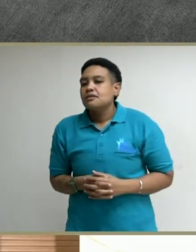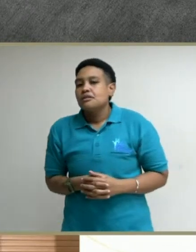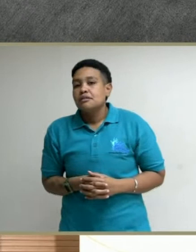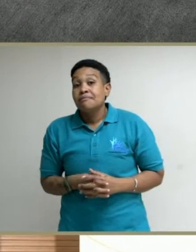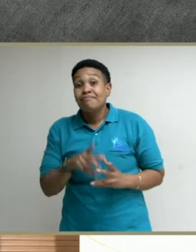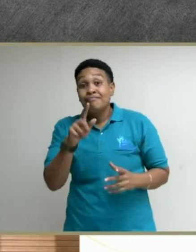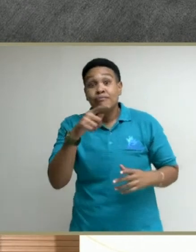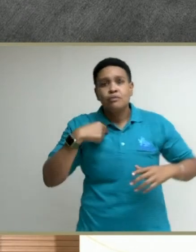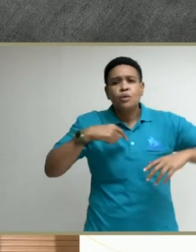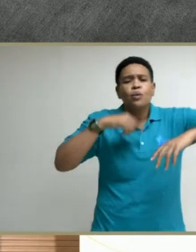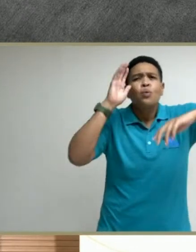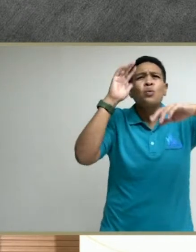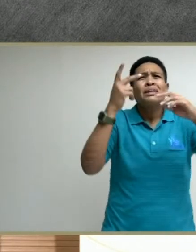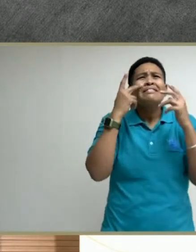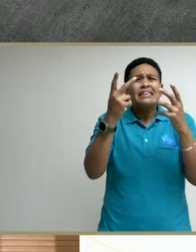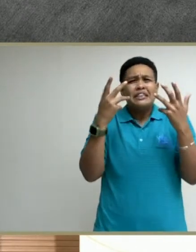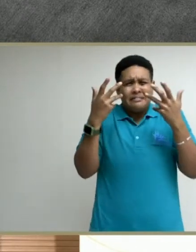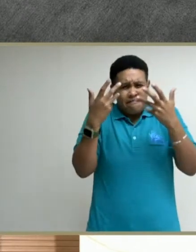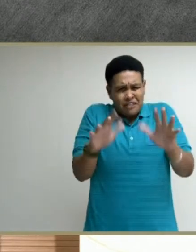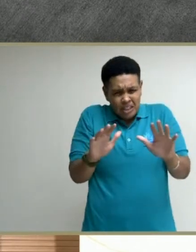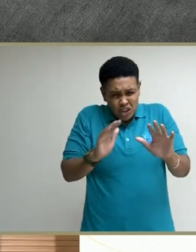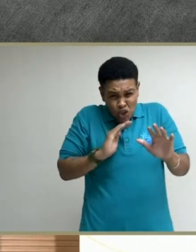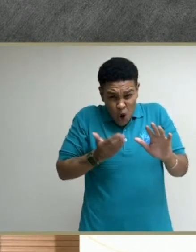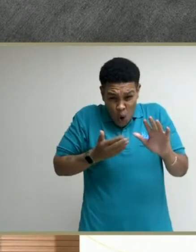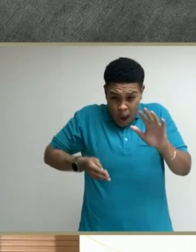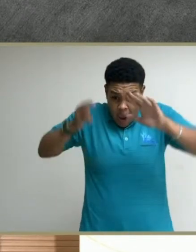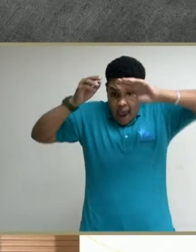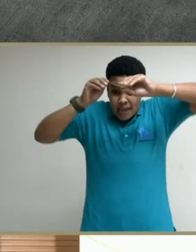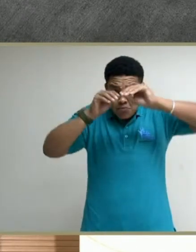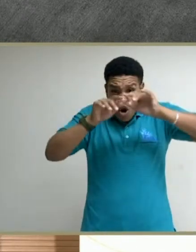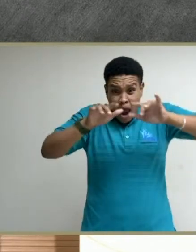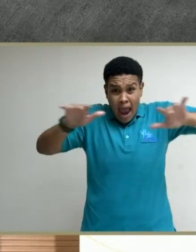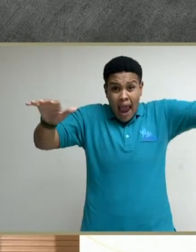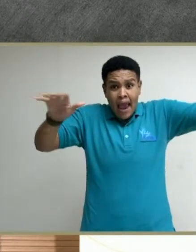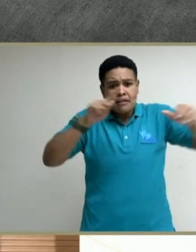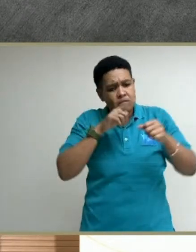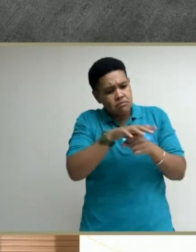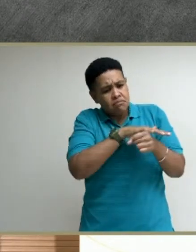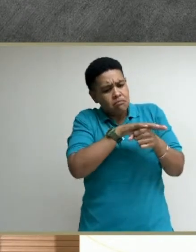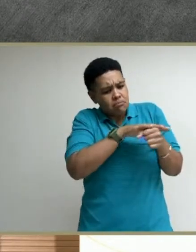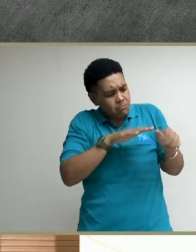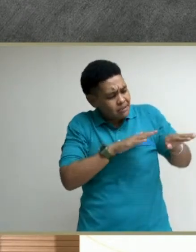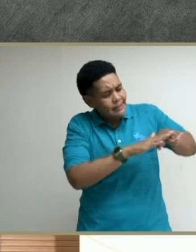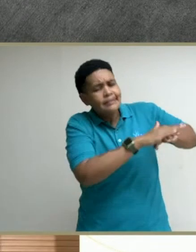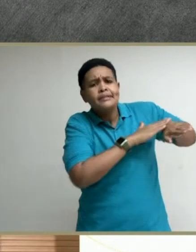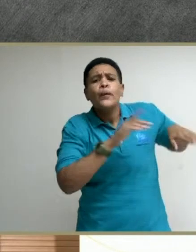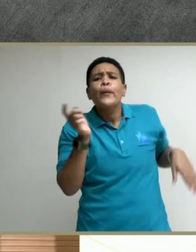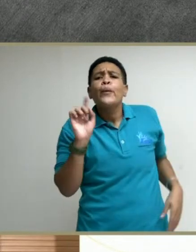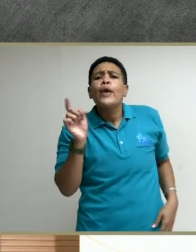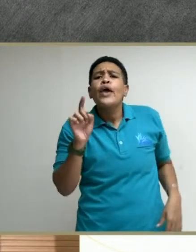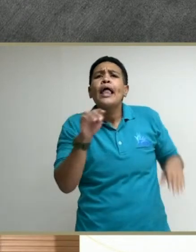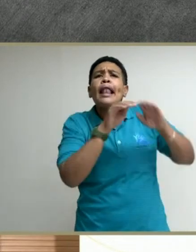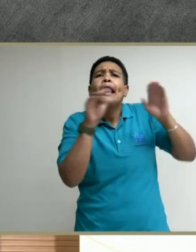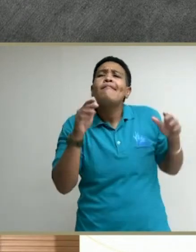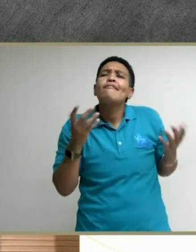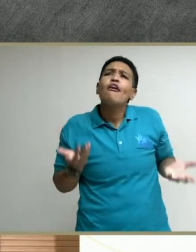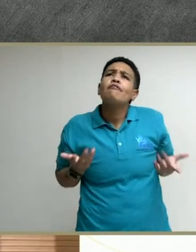And we would have seen that our highest level of spread geographically has been at a level